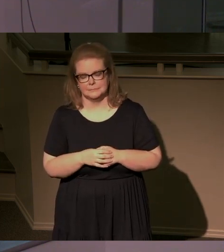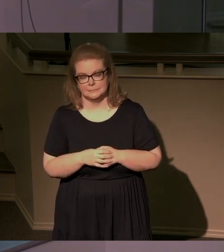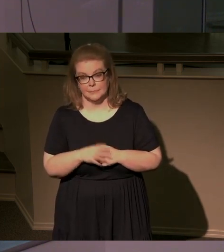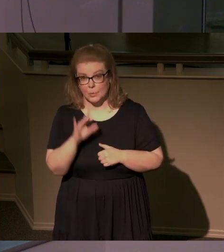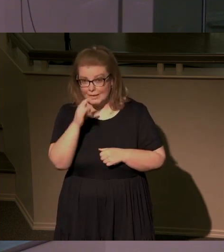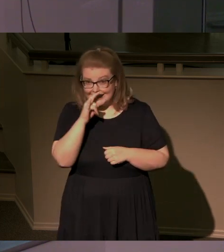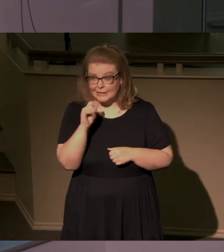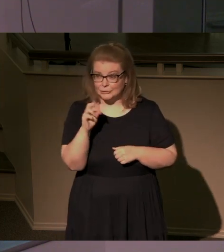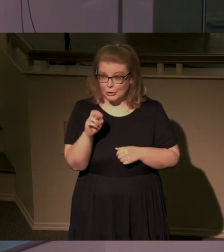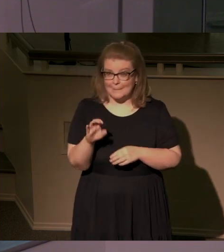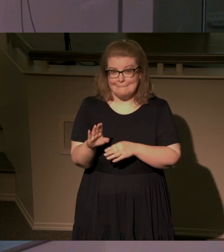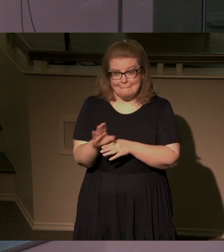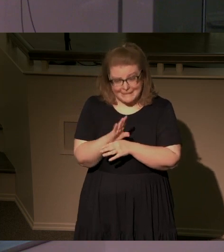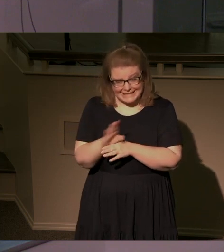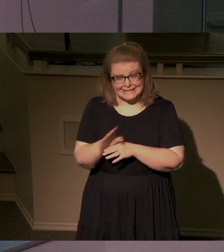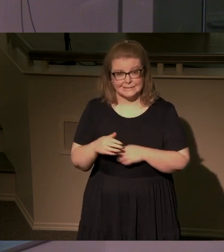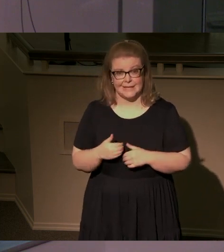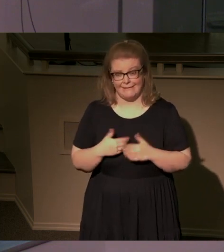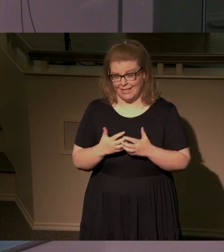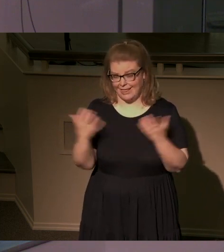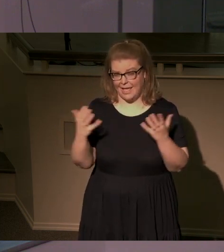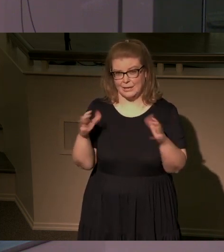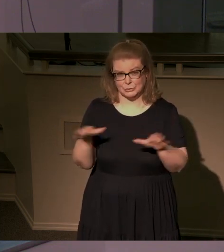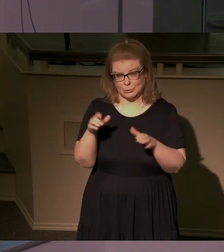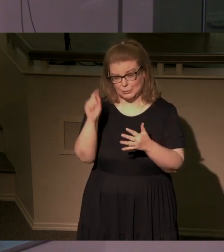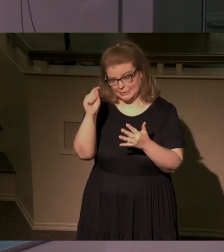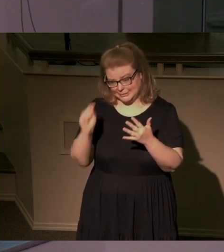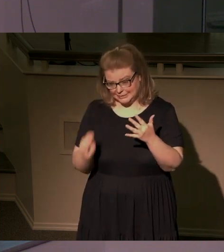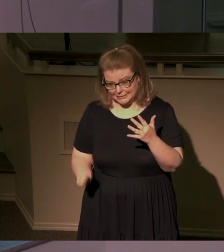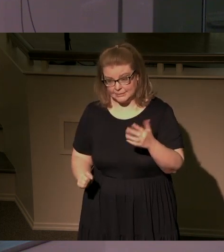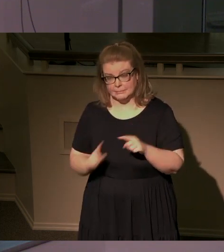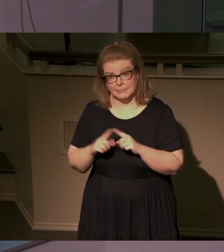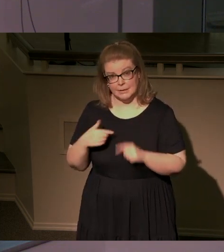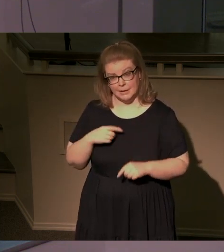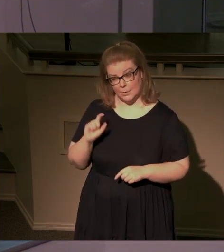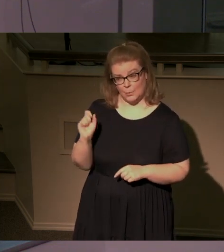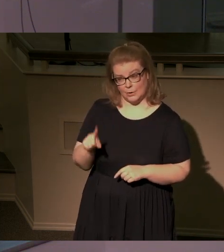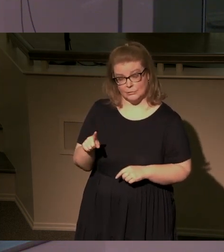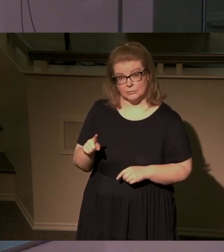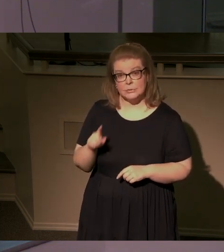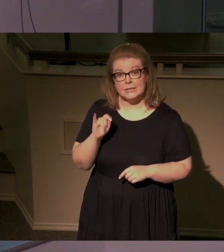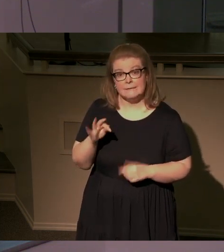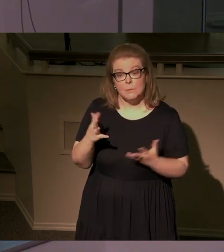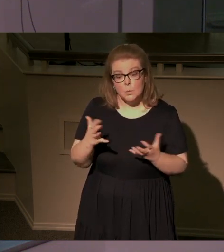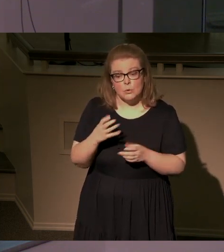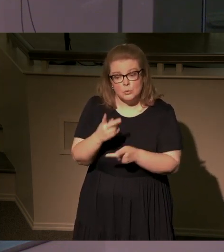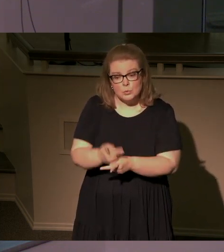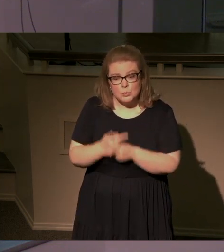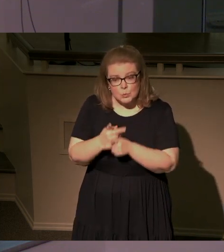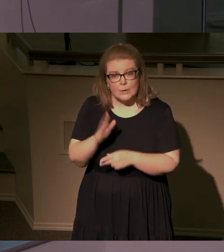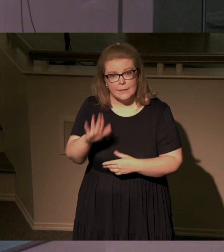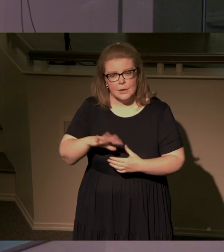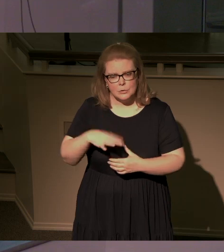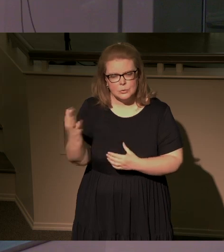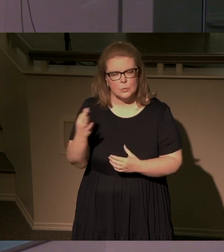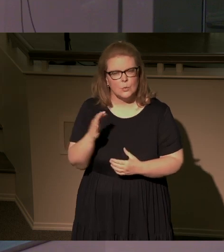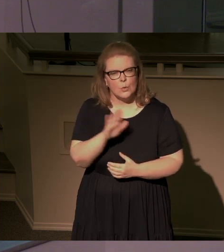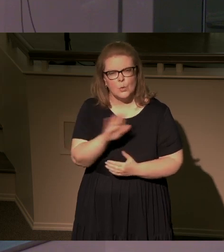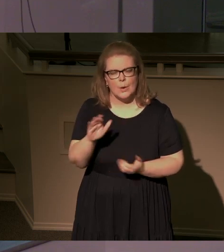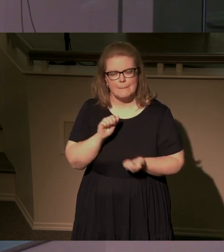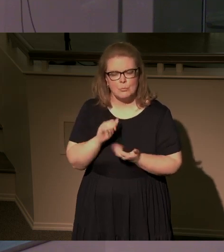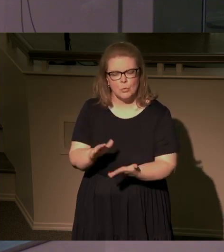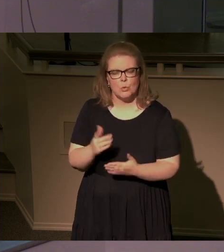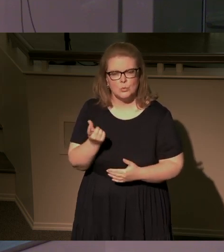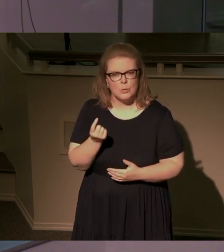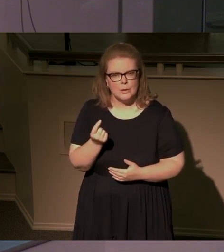Your kids are busy. They got a lot to do. But my question is this. If you want to steward their soul, what is your approach? What will